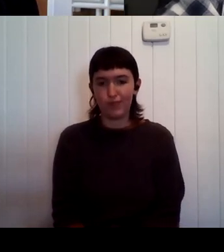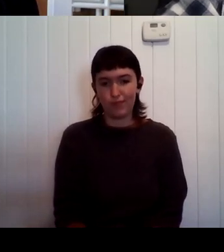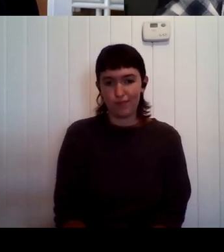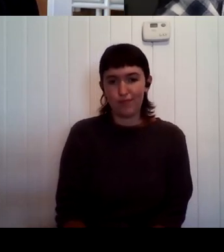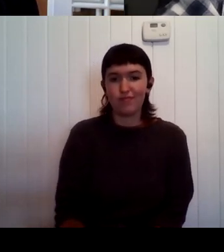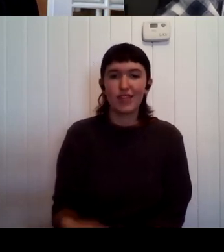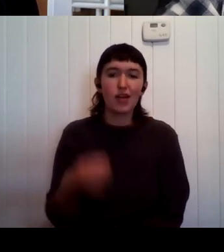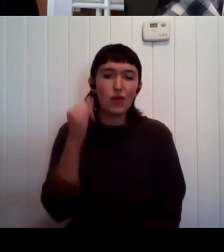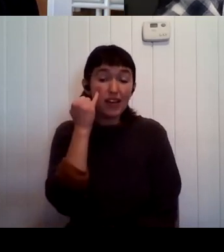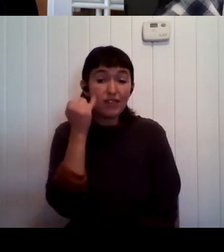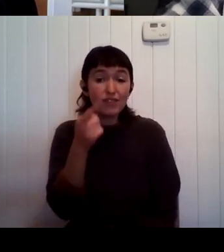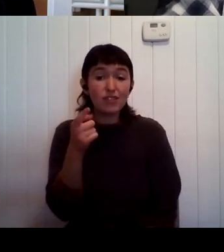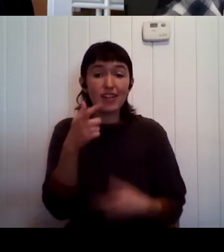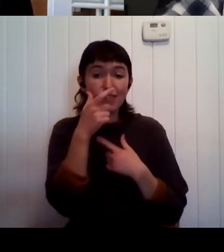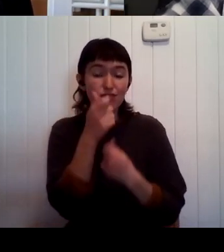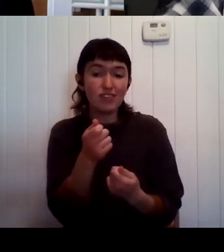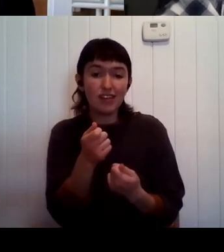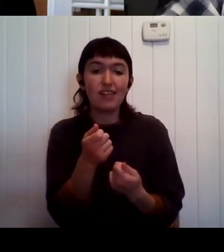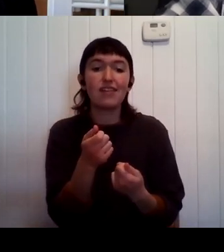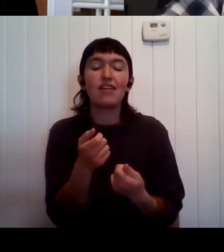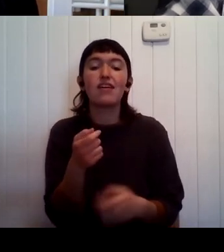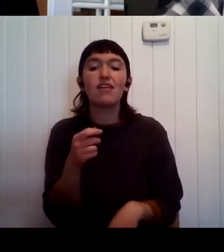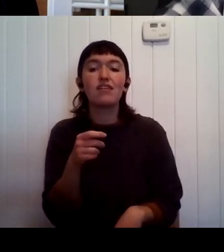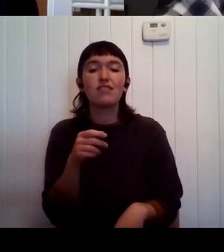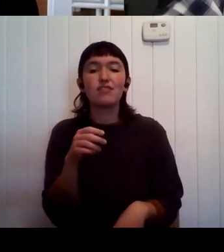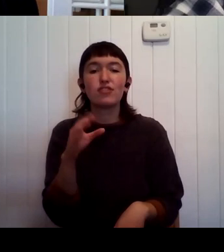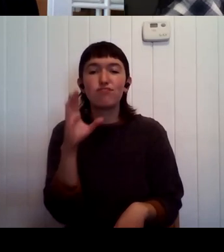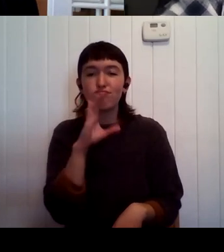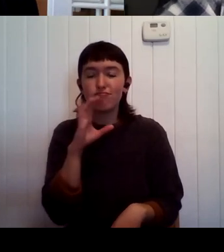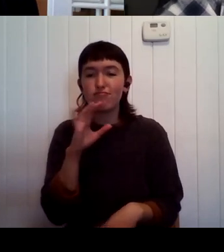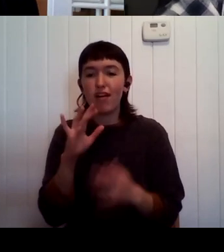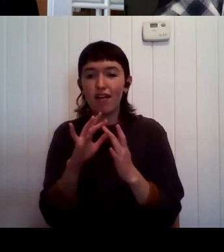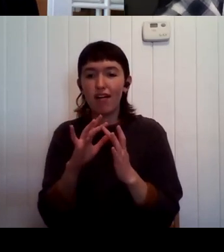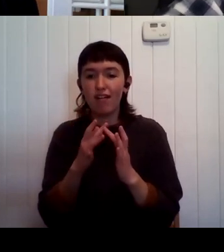If you're interested, just look online